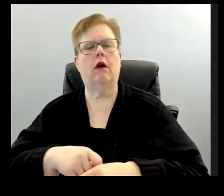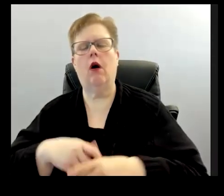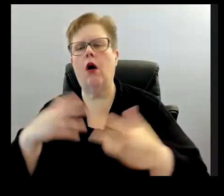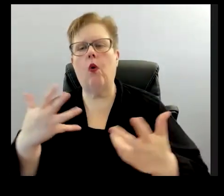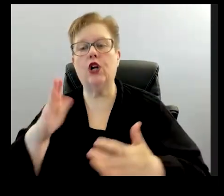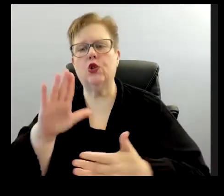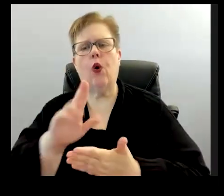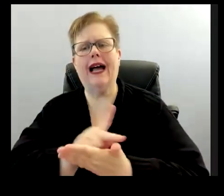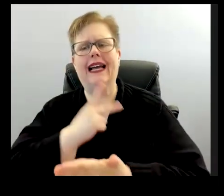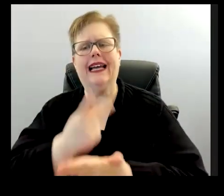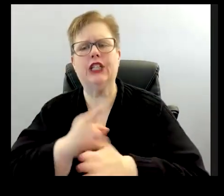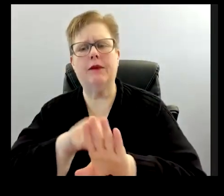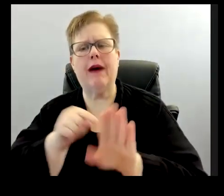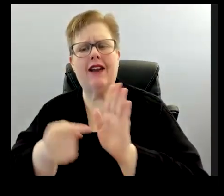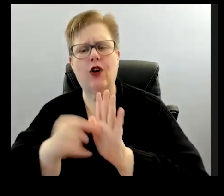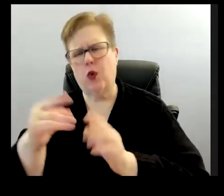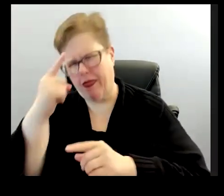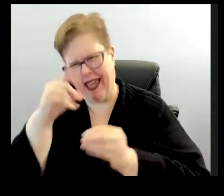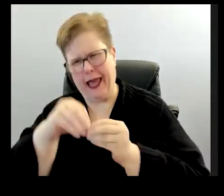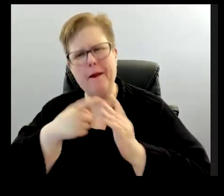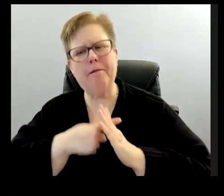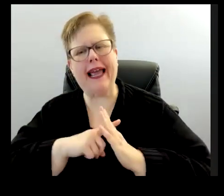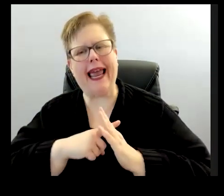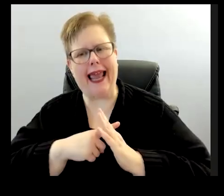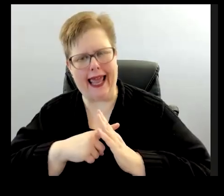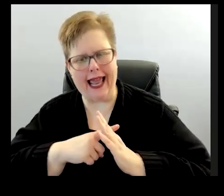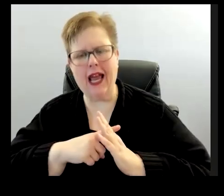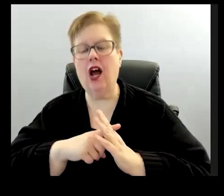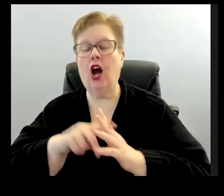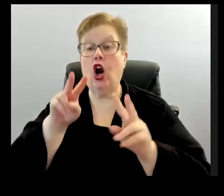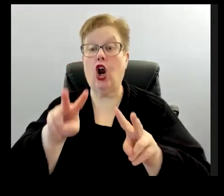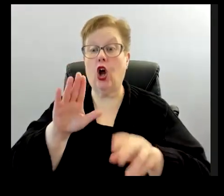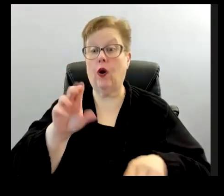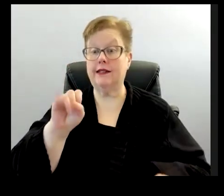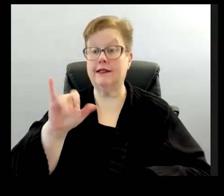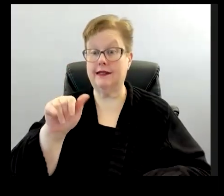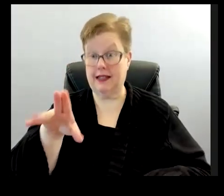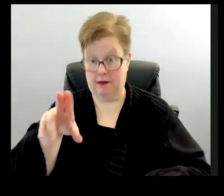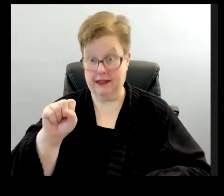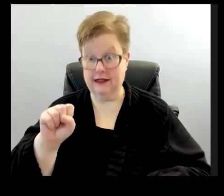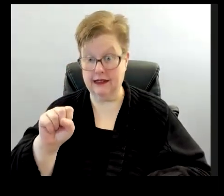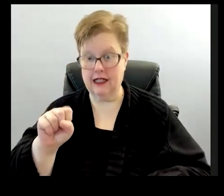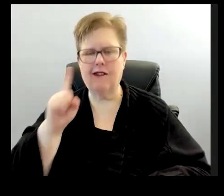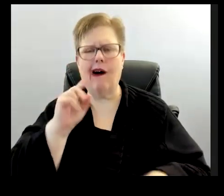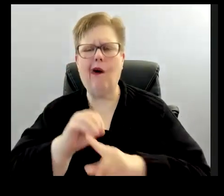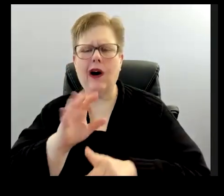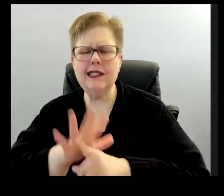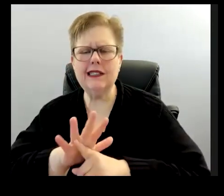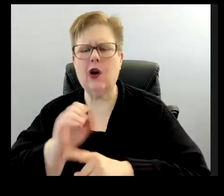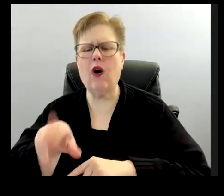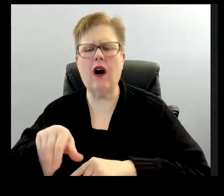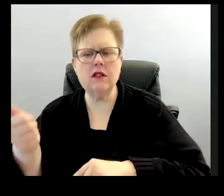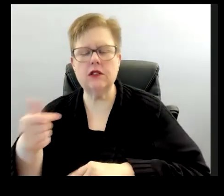What is your kitchen metaphor if you think back into that beginning, right? When you look at your syllabi, for orientation or